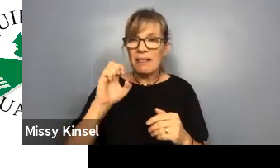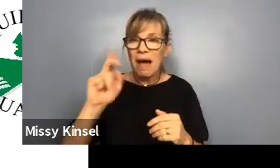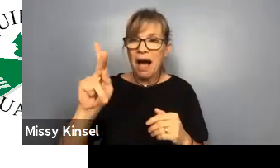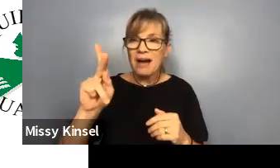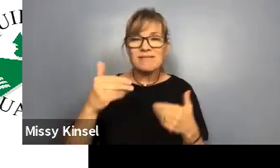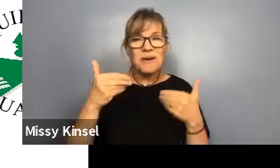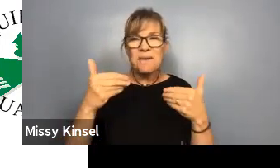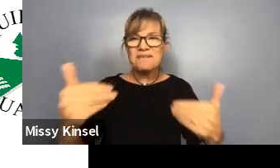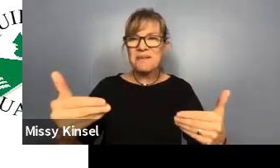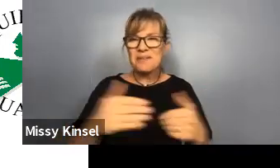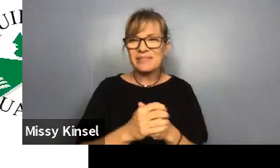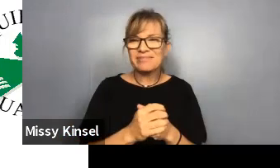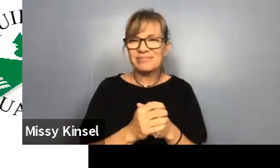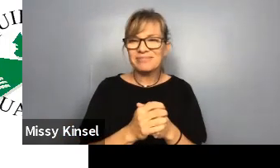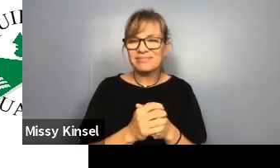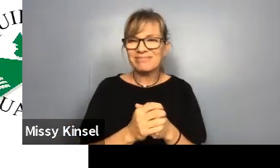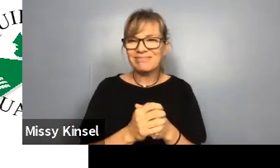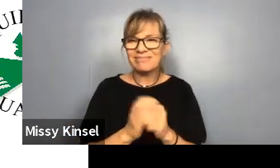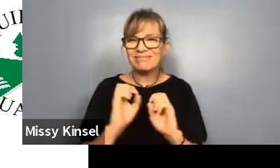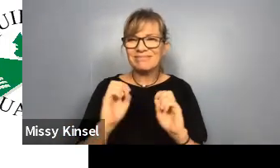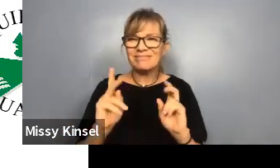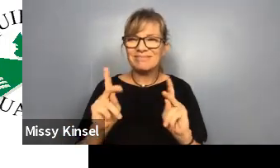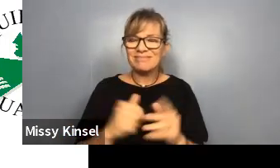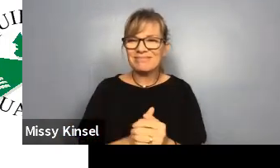going forward. Bye.